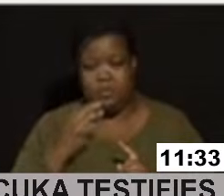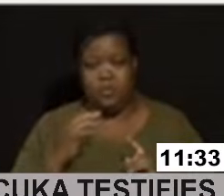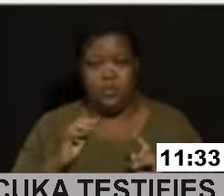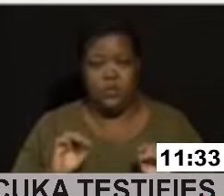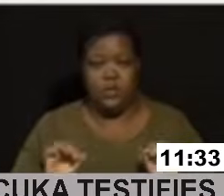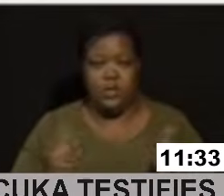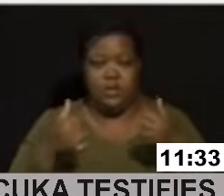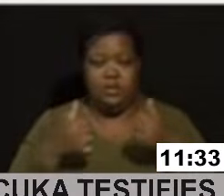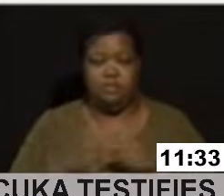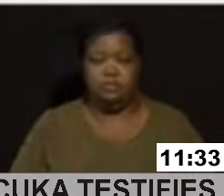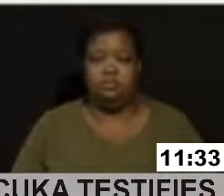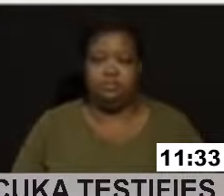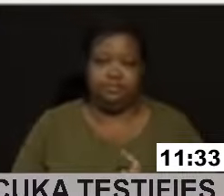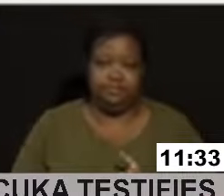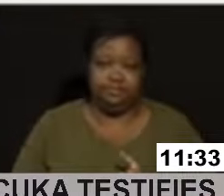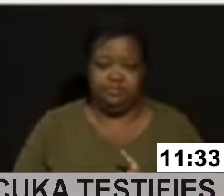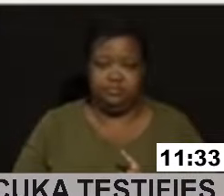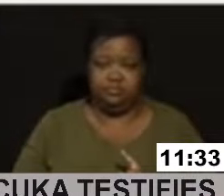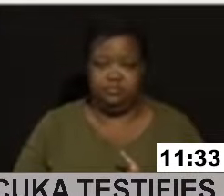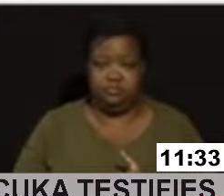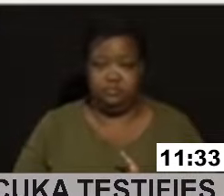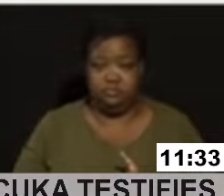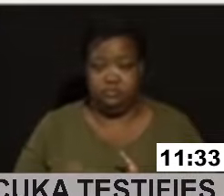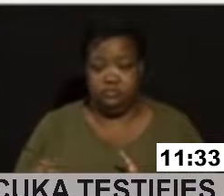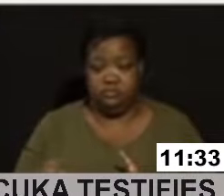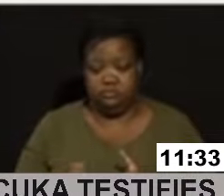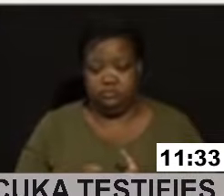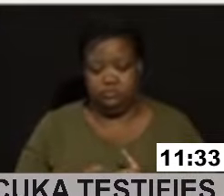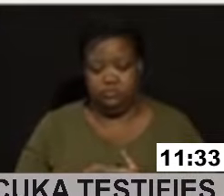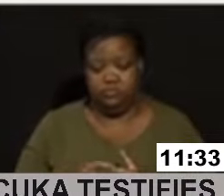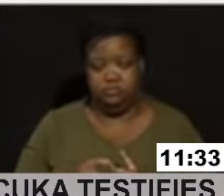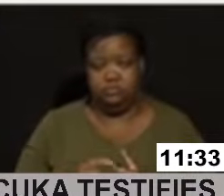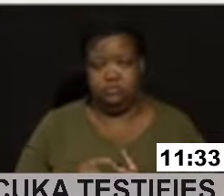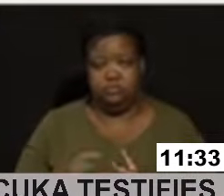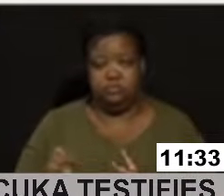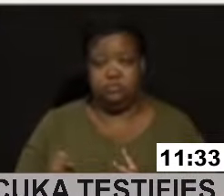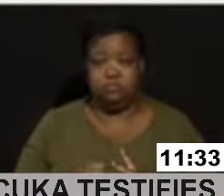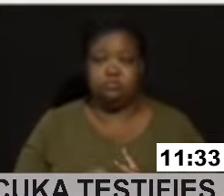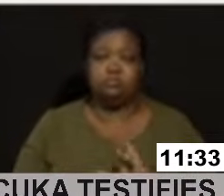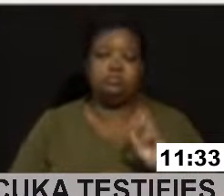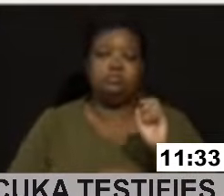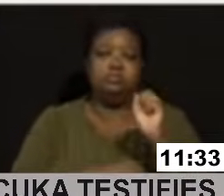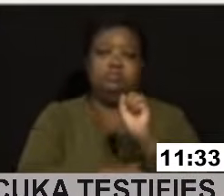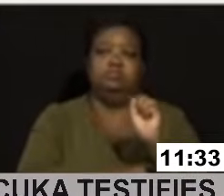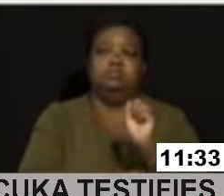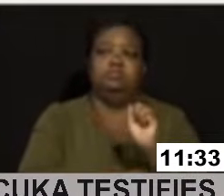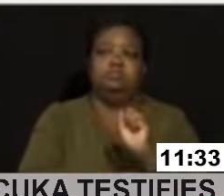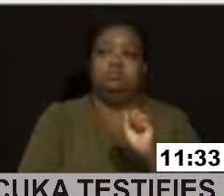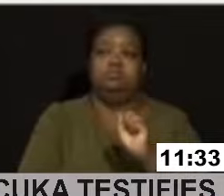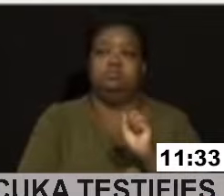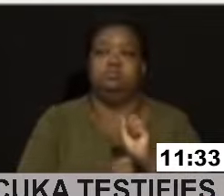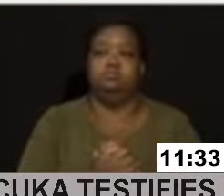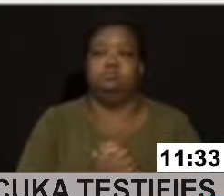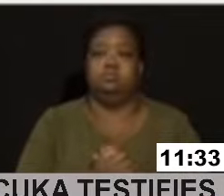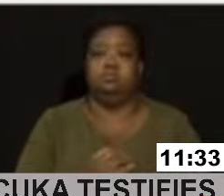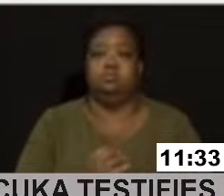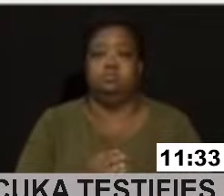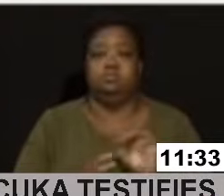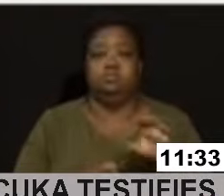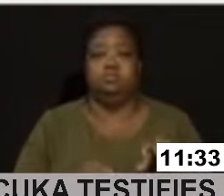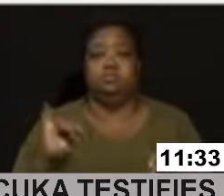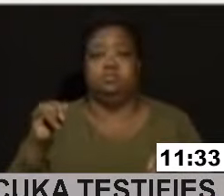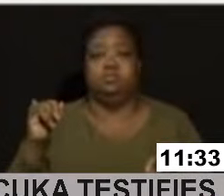And I then appointed somebody else also from the office, who was based in the Johannesburg